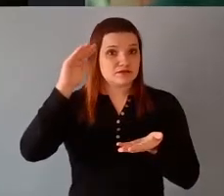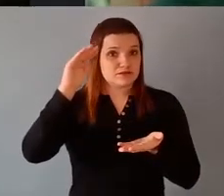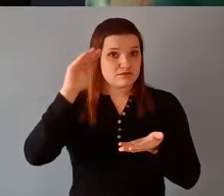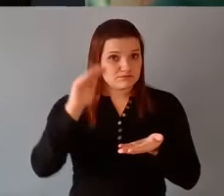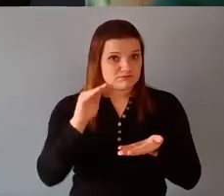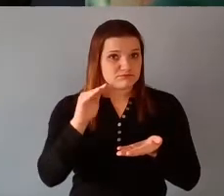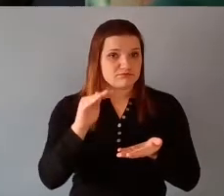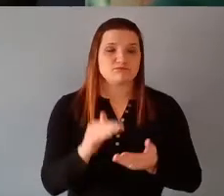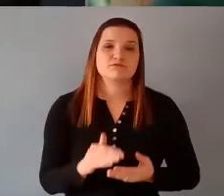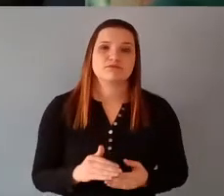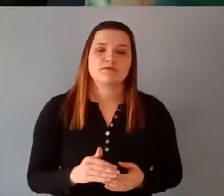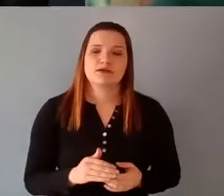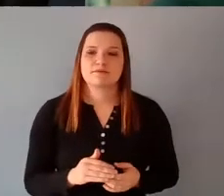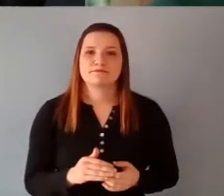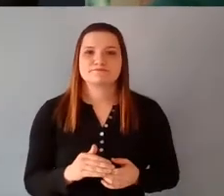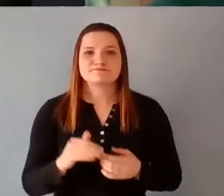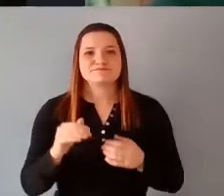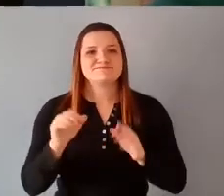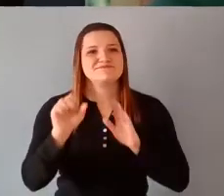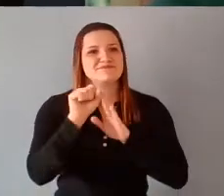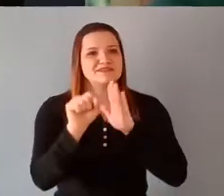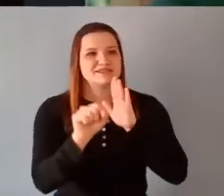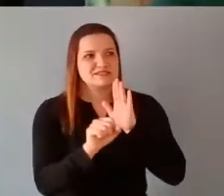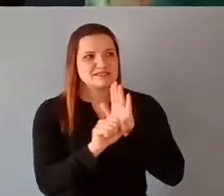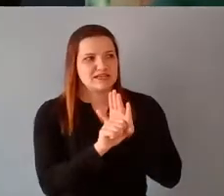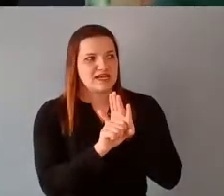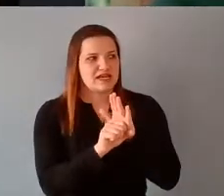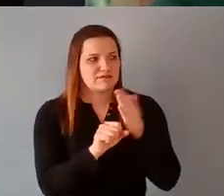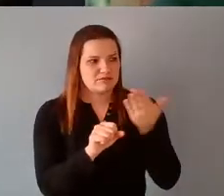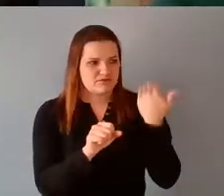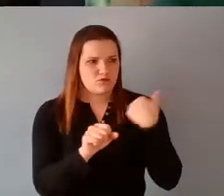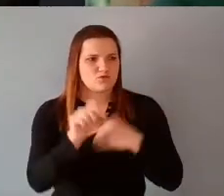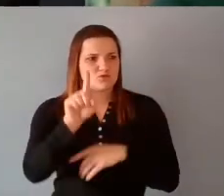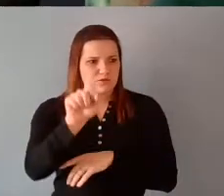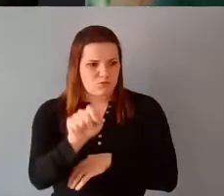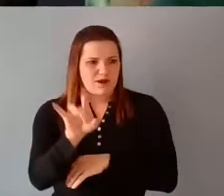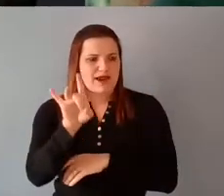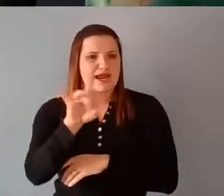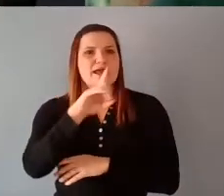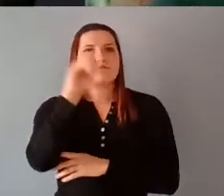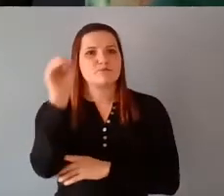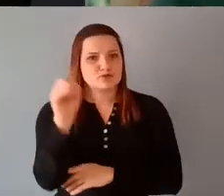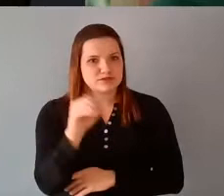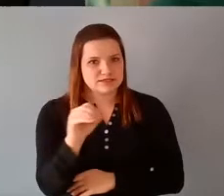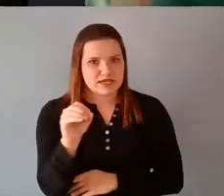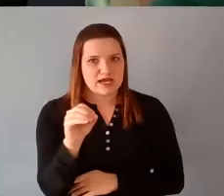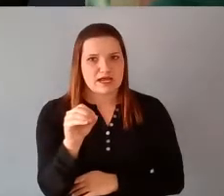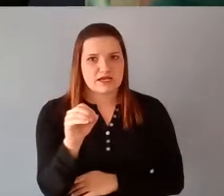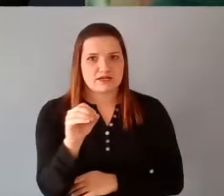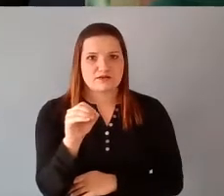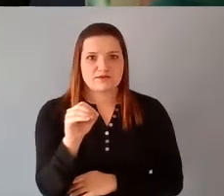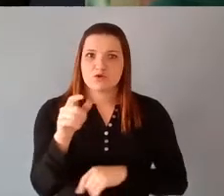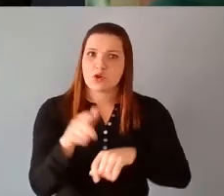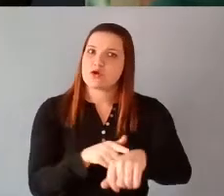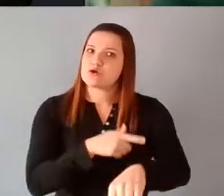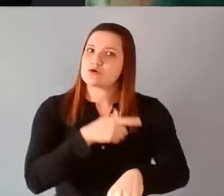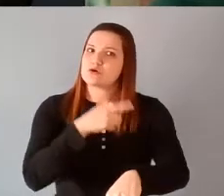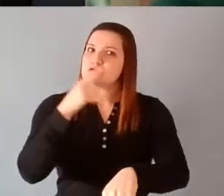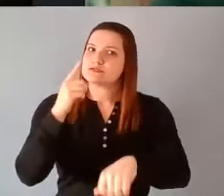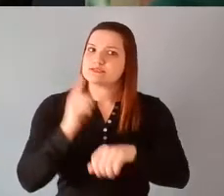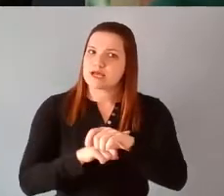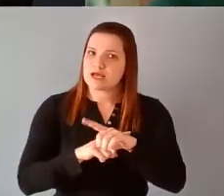state actually had been running about 1.8% for a long time. So while we are seeing